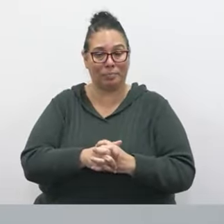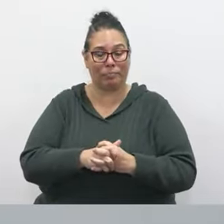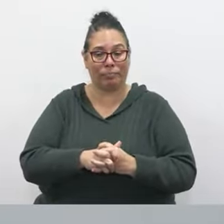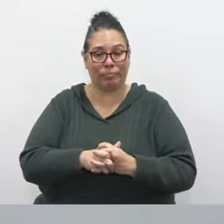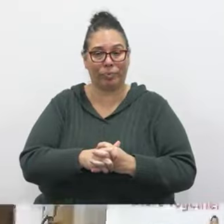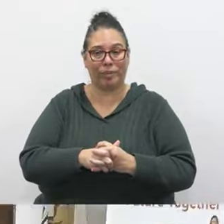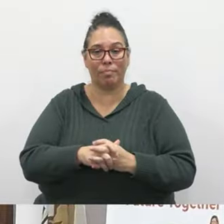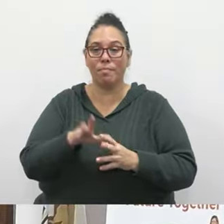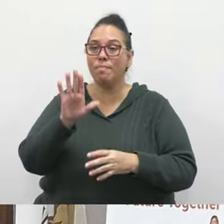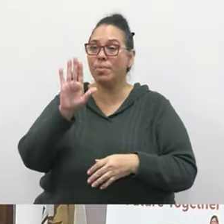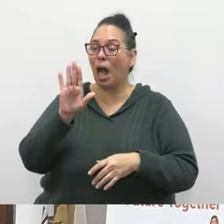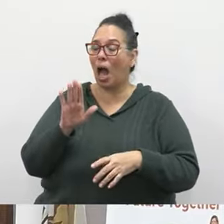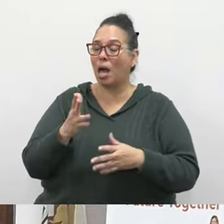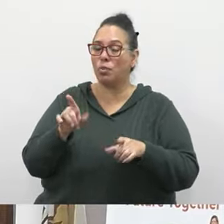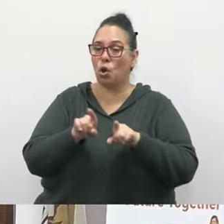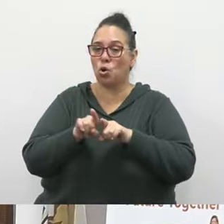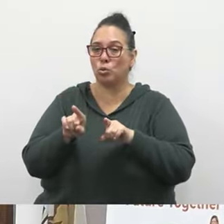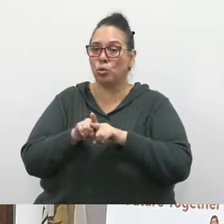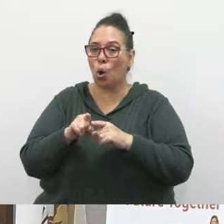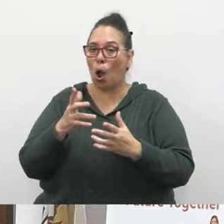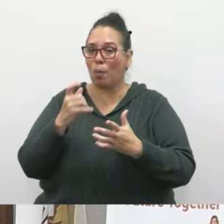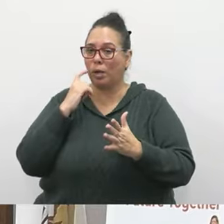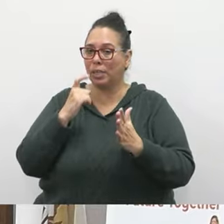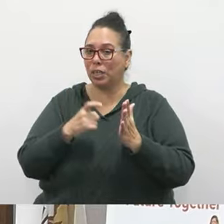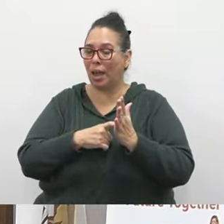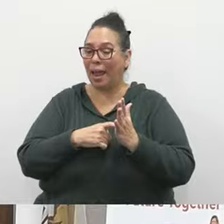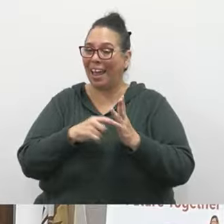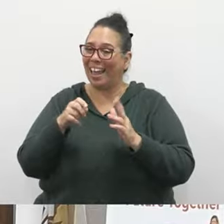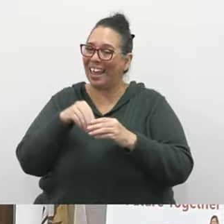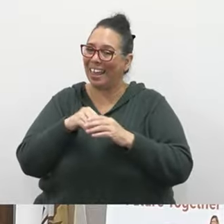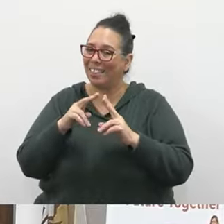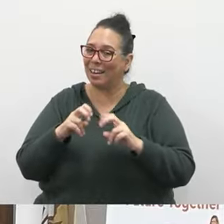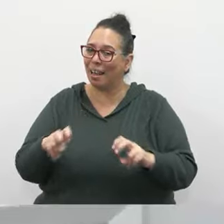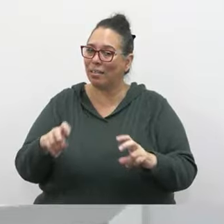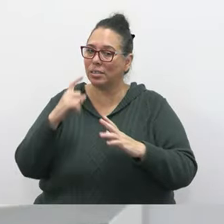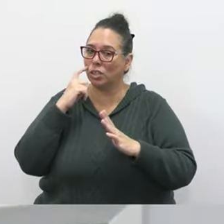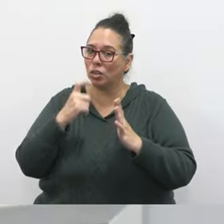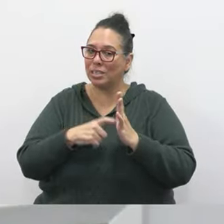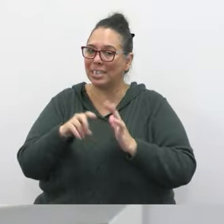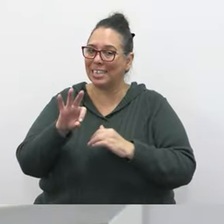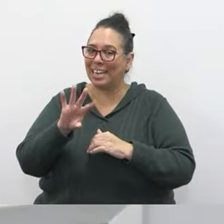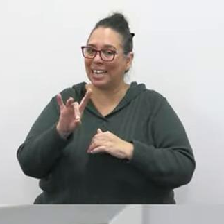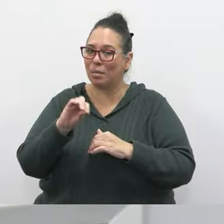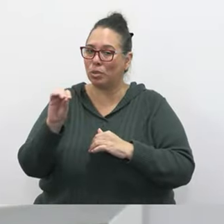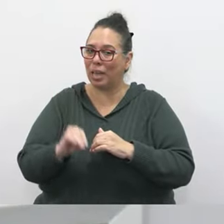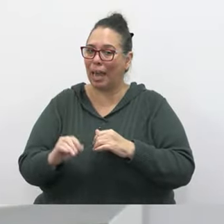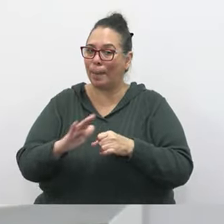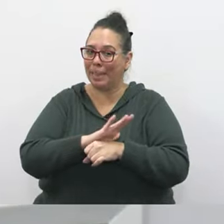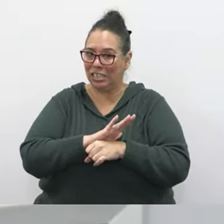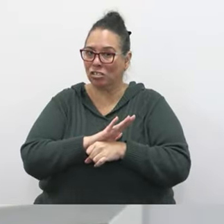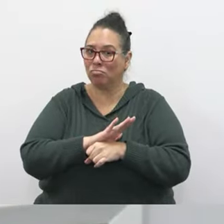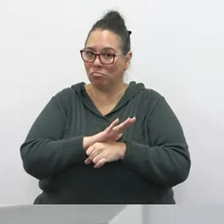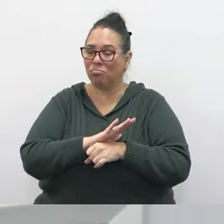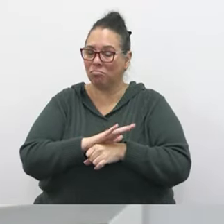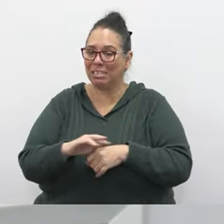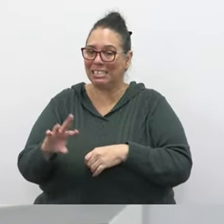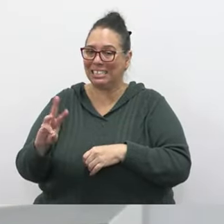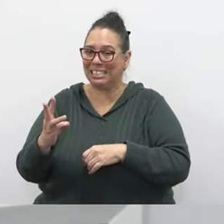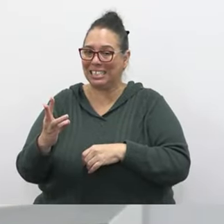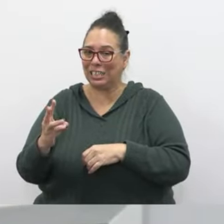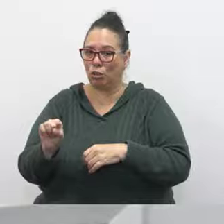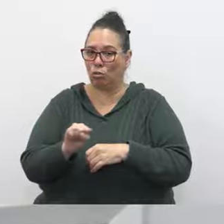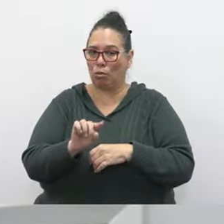Also just want to make note, Dr. Myers-Miller, of in the analysis, you'll notice that there was 98% completion across grades 6 through 8,